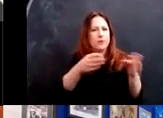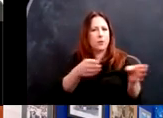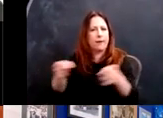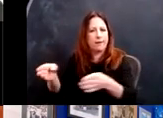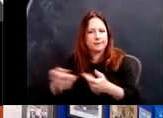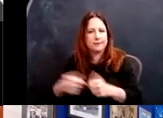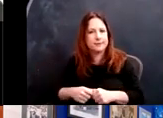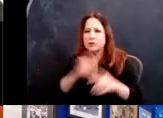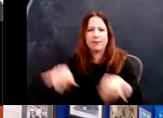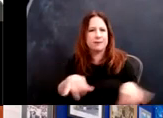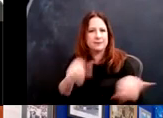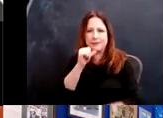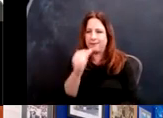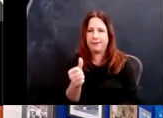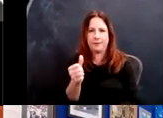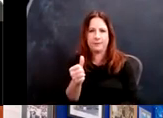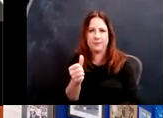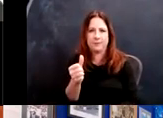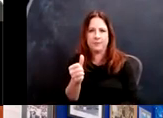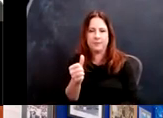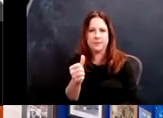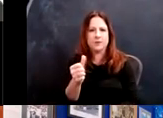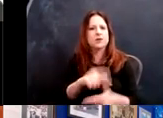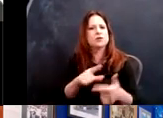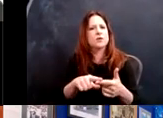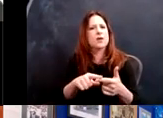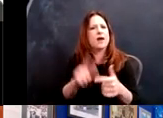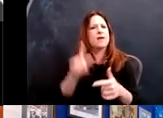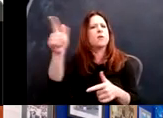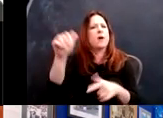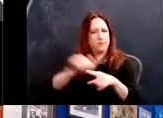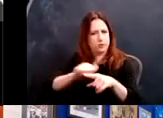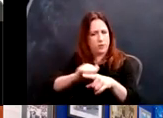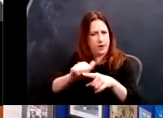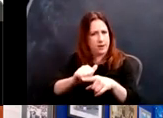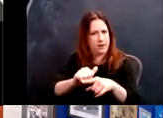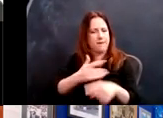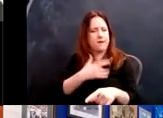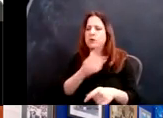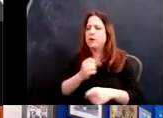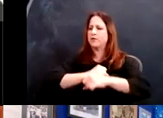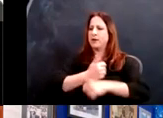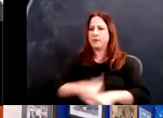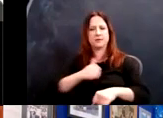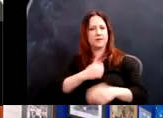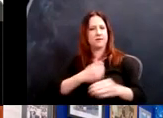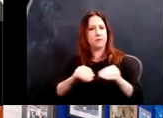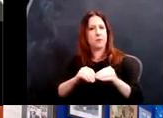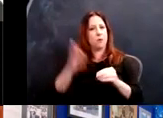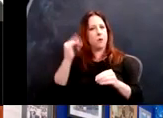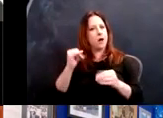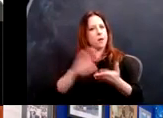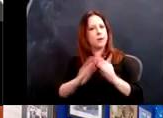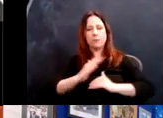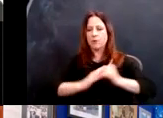in personal recovery, I didn't need to defend that anymore. I was comfortable enough in my own skin to